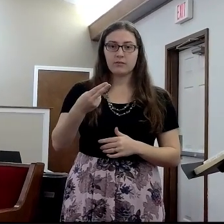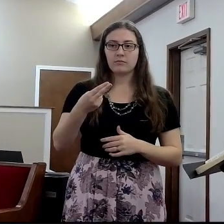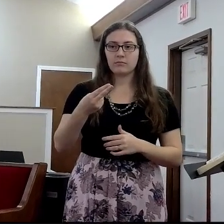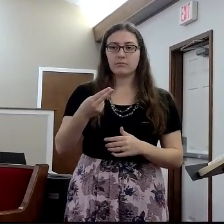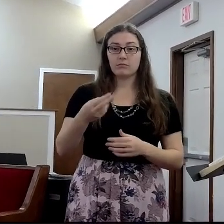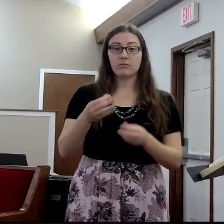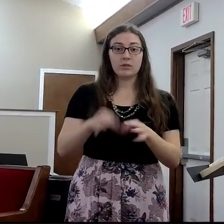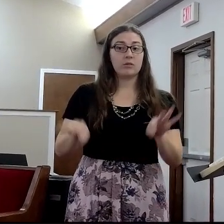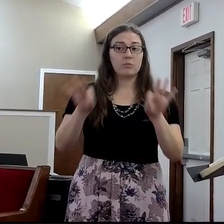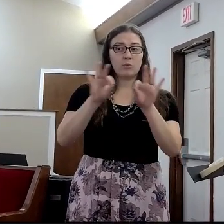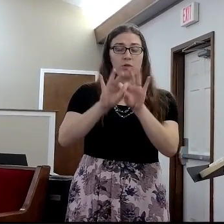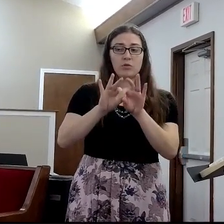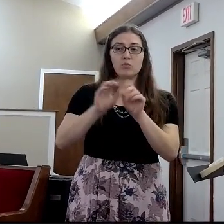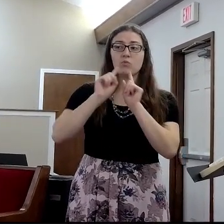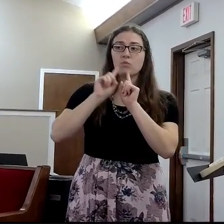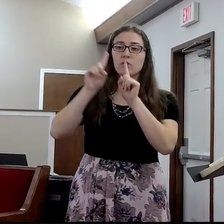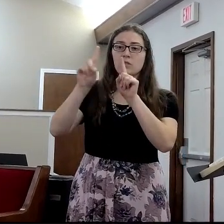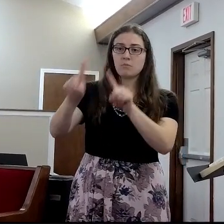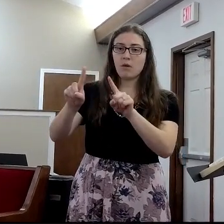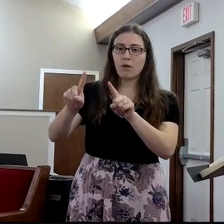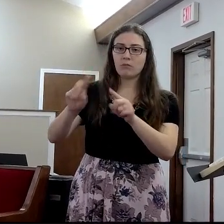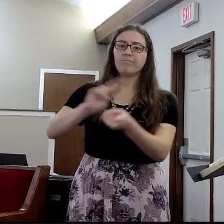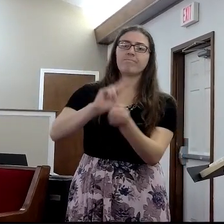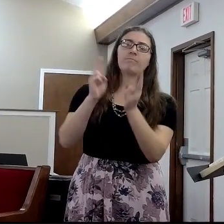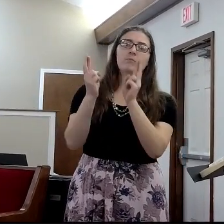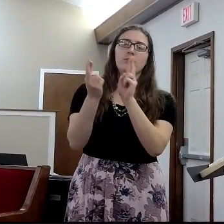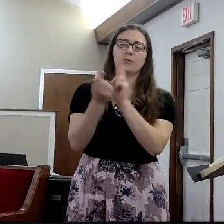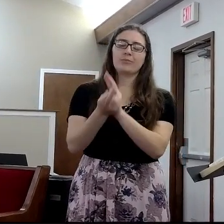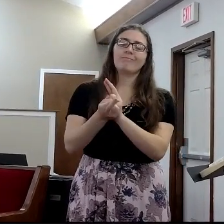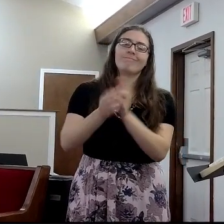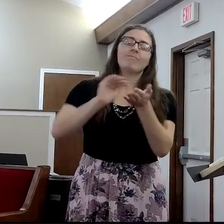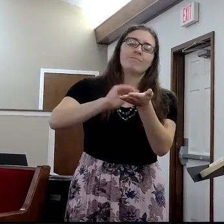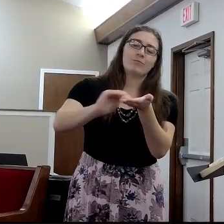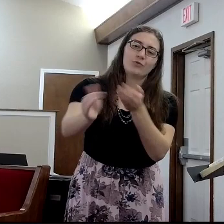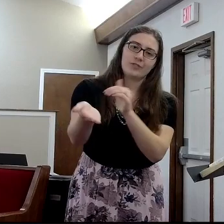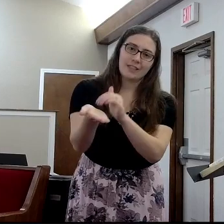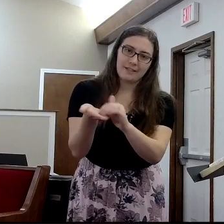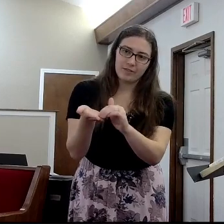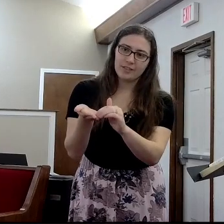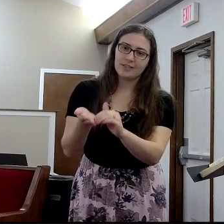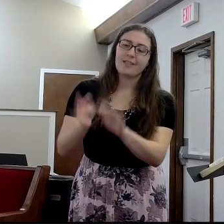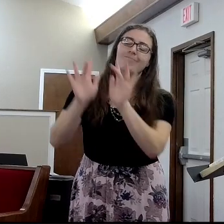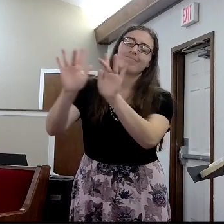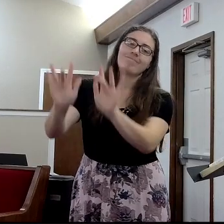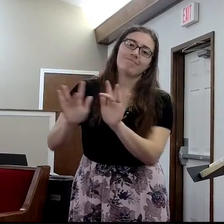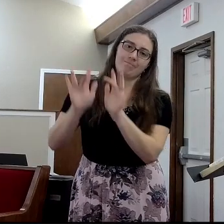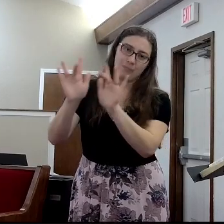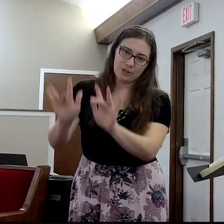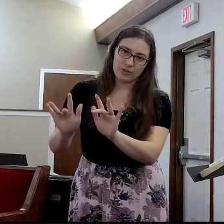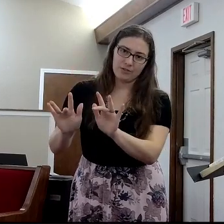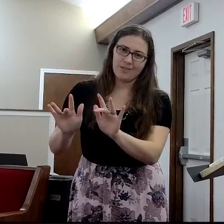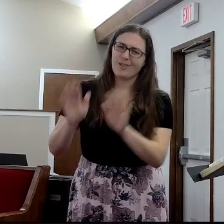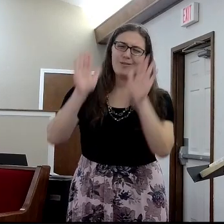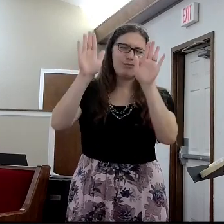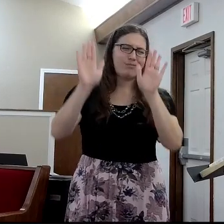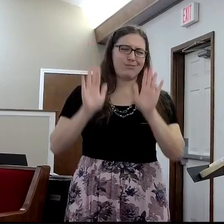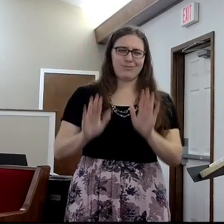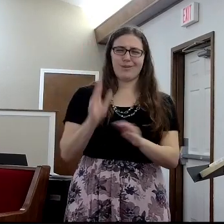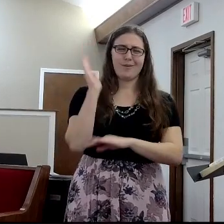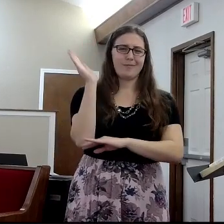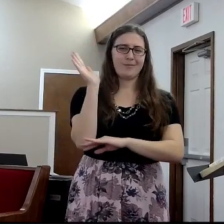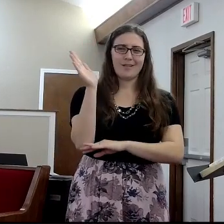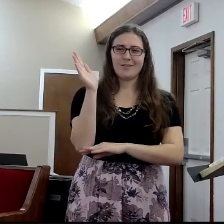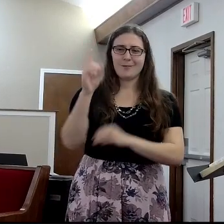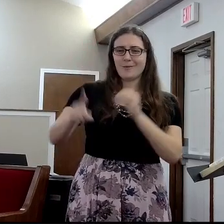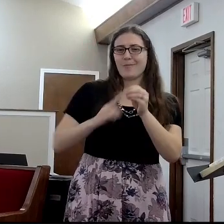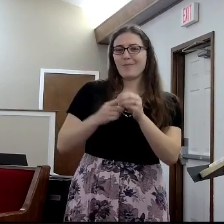a God of mercy who is always willing to respond to repentance with forgiveness and compassion." Is that not a